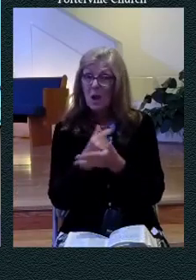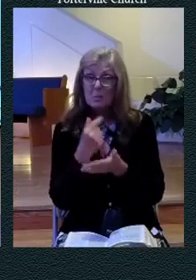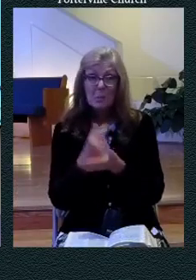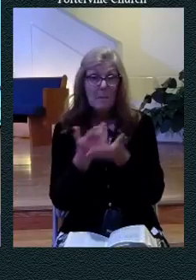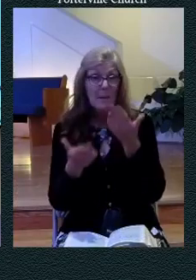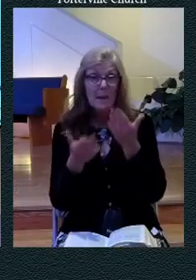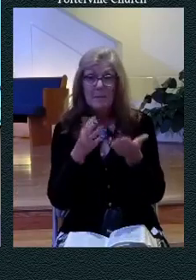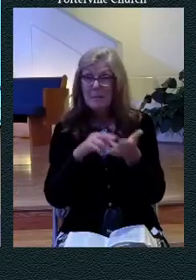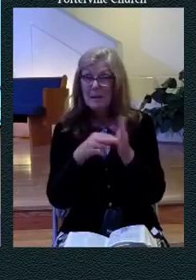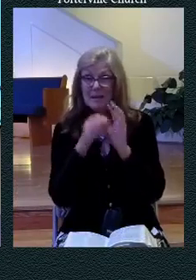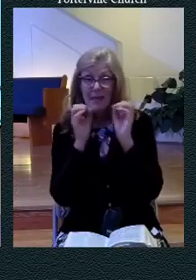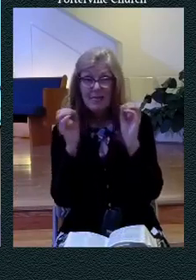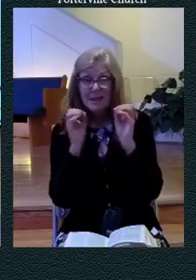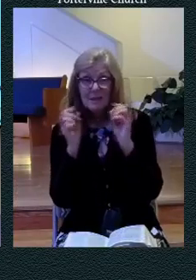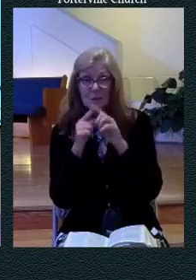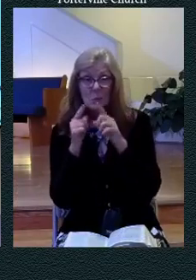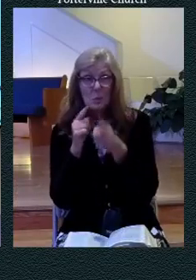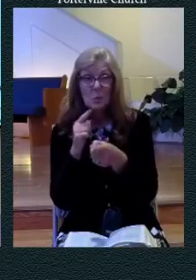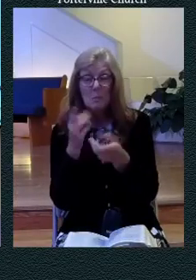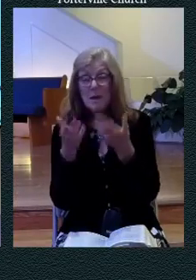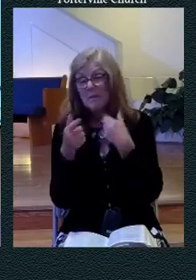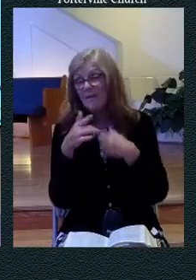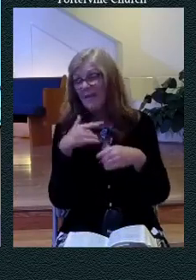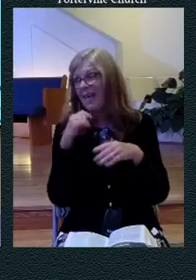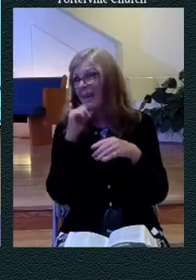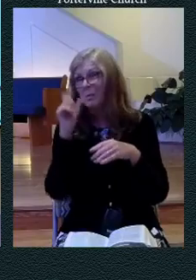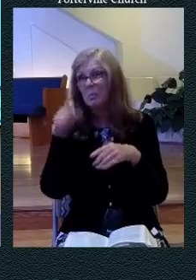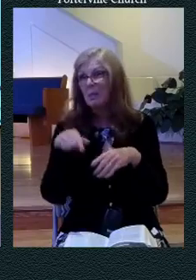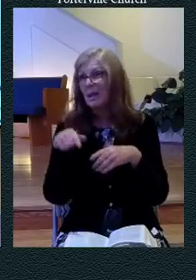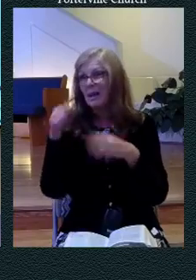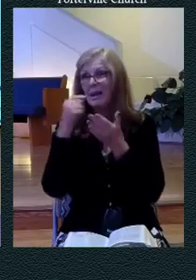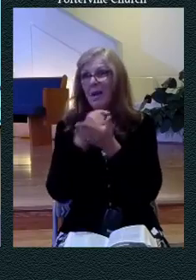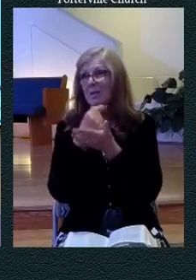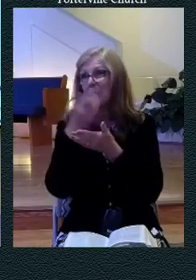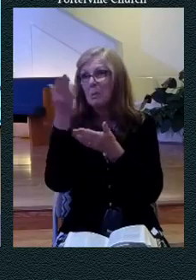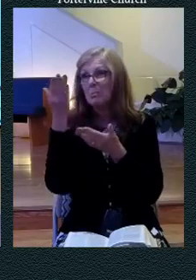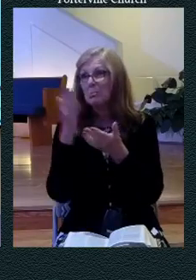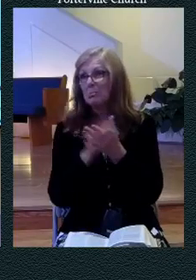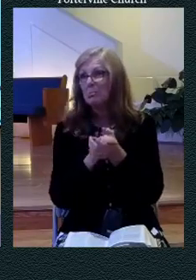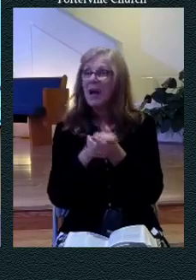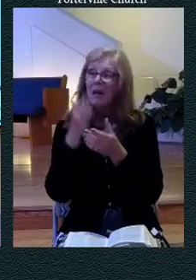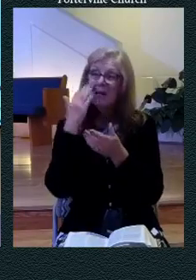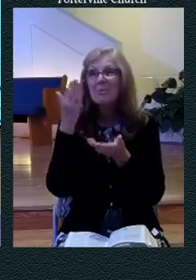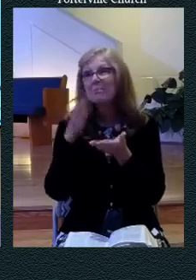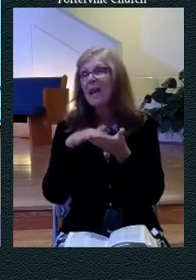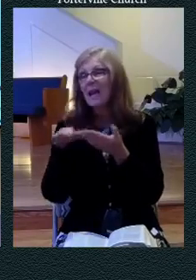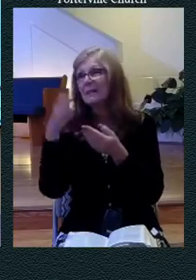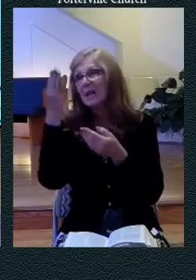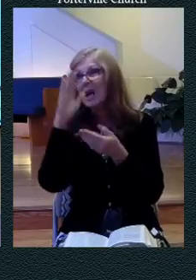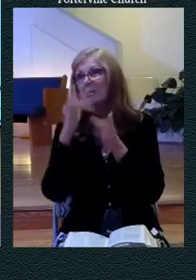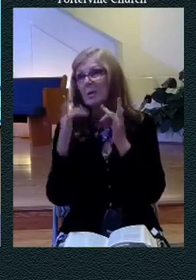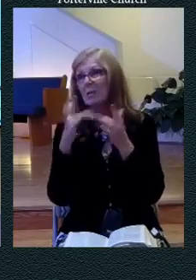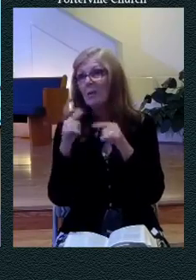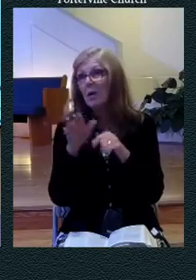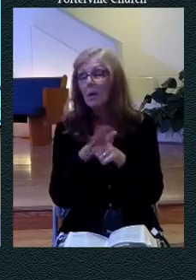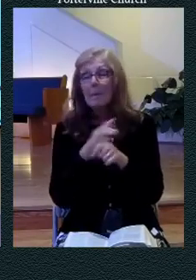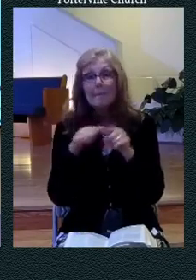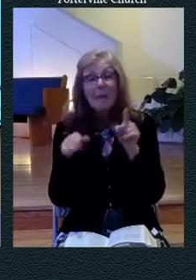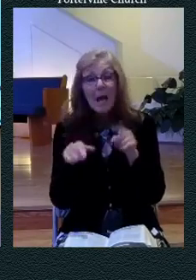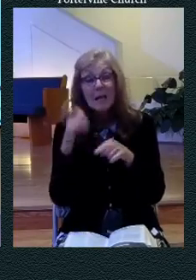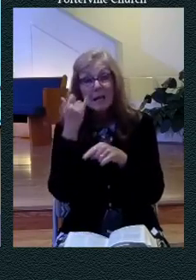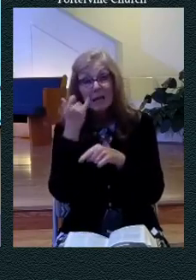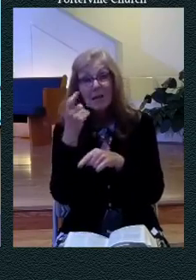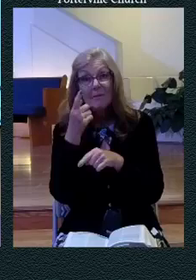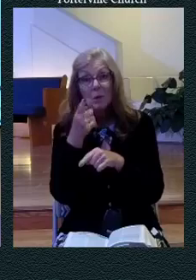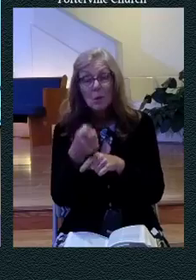You may not feel you really need it. Oh yeah, it's nice to know God is merciful, but no, if you have come under